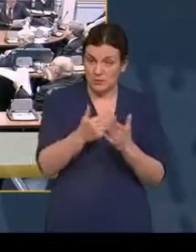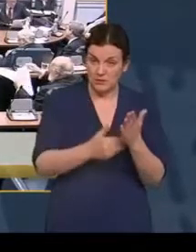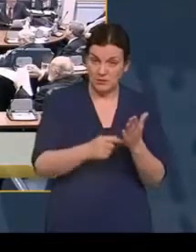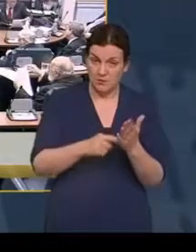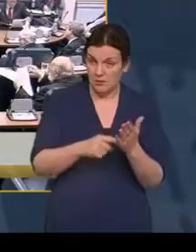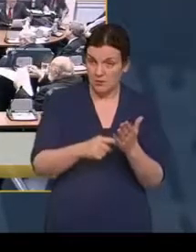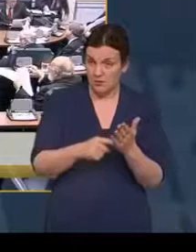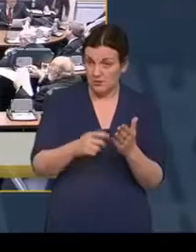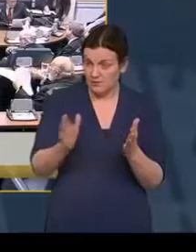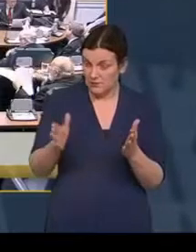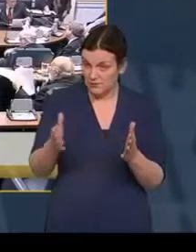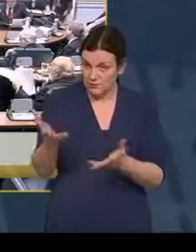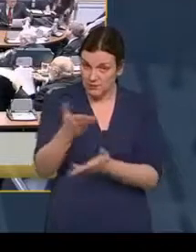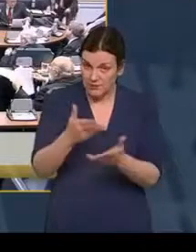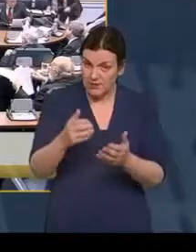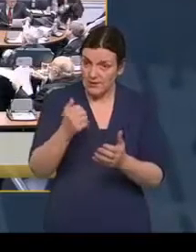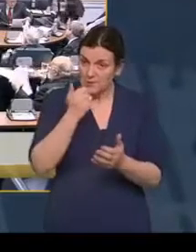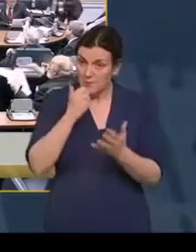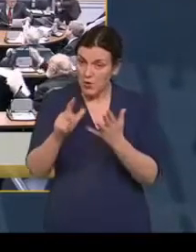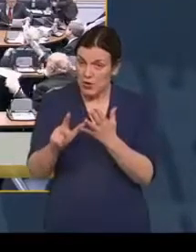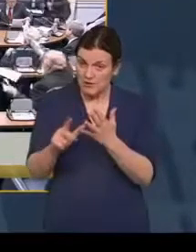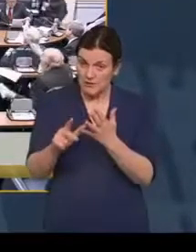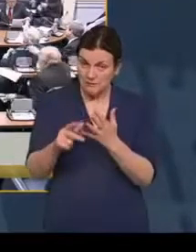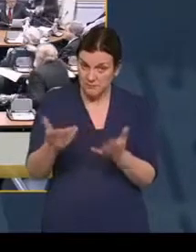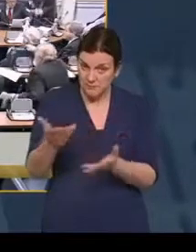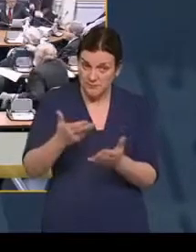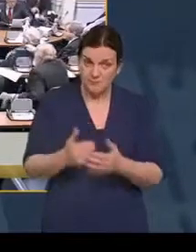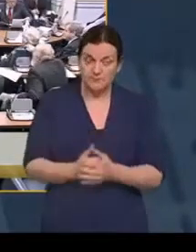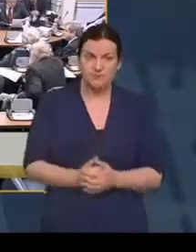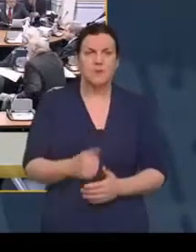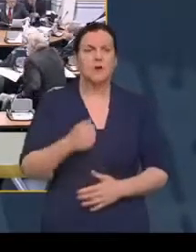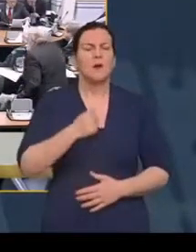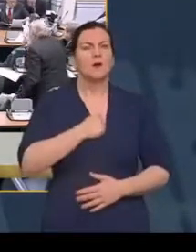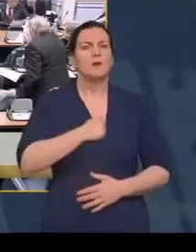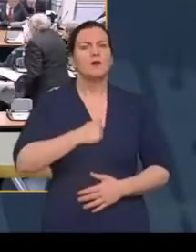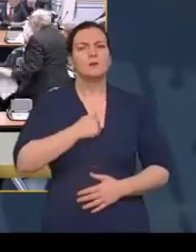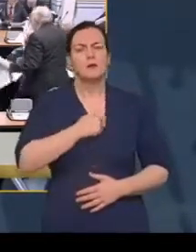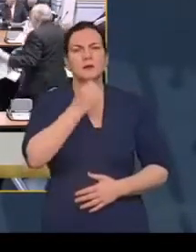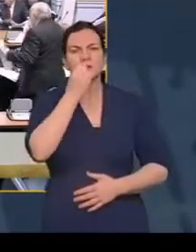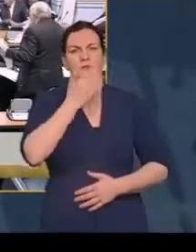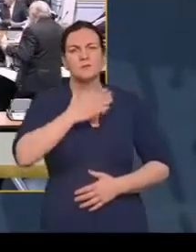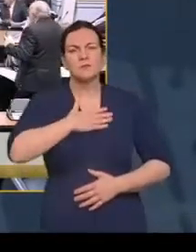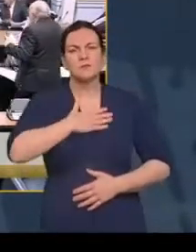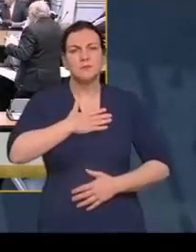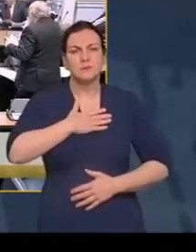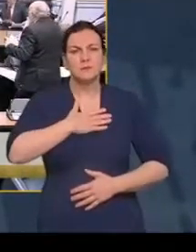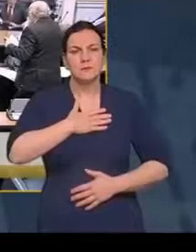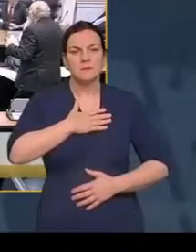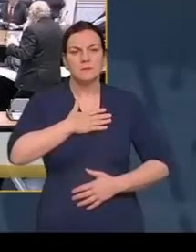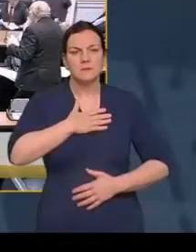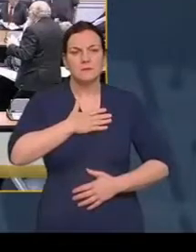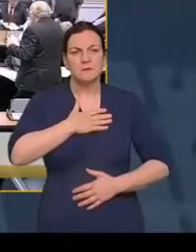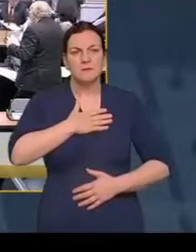Amendment 8 in Group 2, is that Amendment 8? Yeah. I beg your pardon.